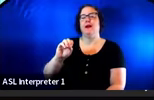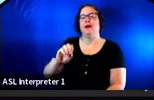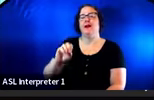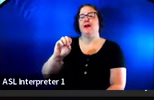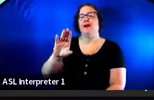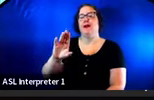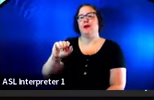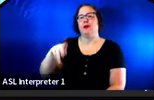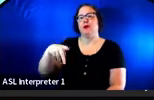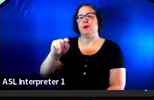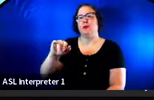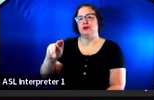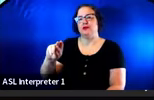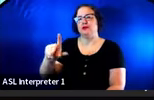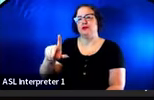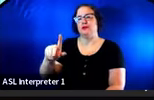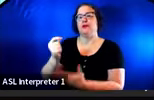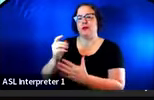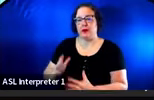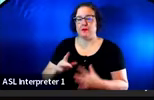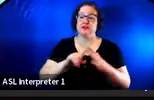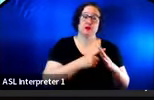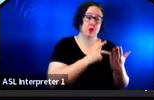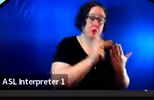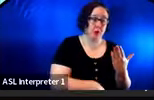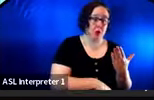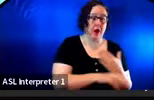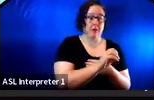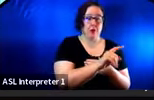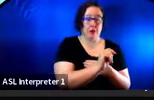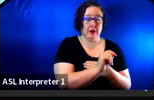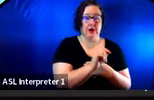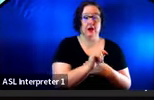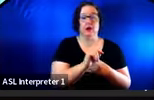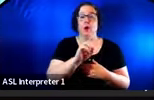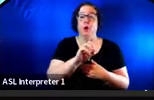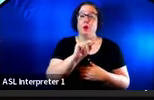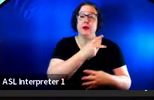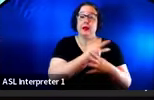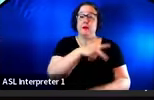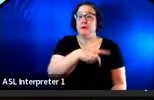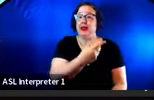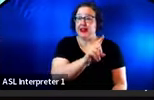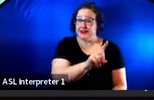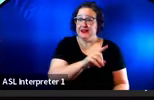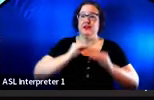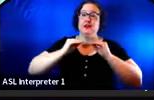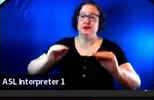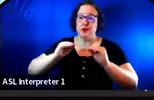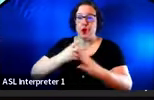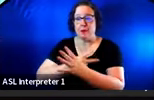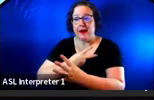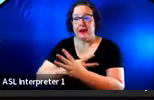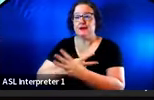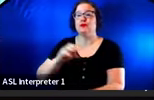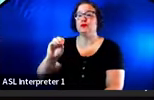started an occupational therapy assistant program, an occupational therapy doctorate program. I taught in a master's of occupational therapy